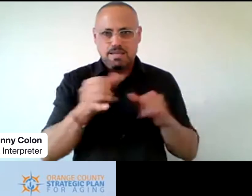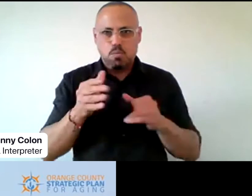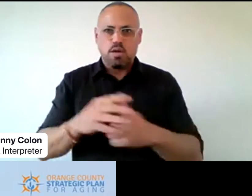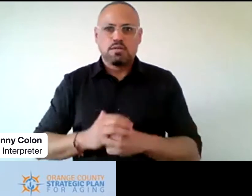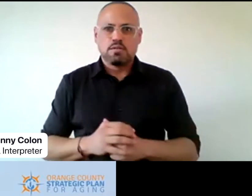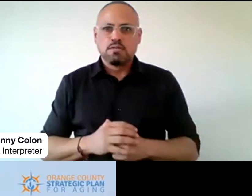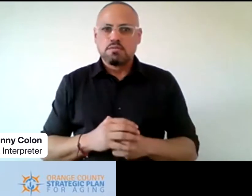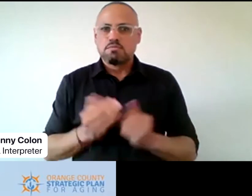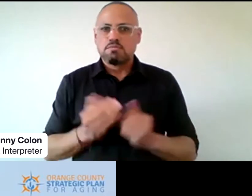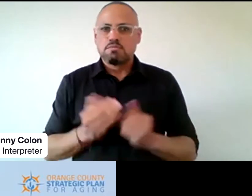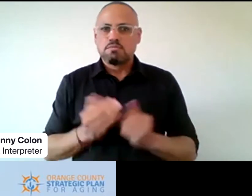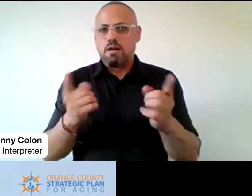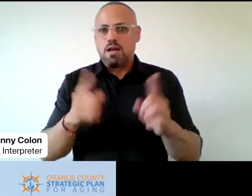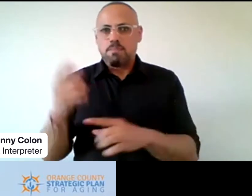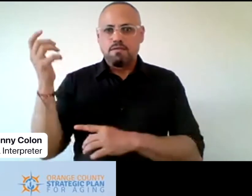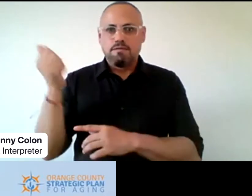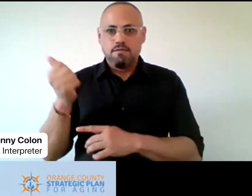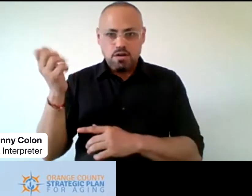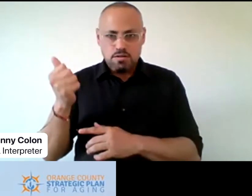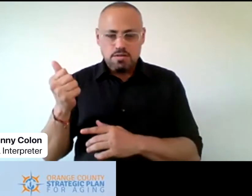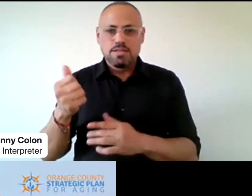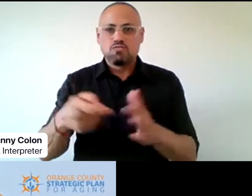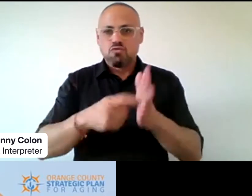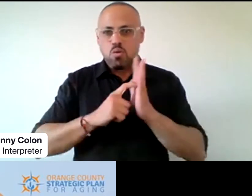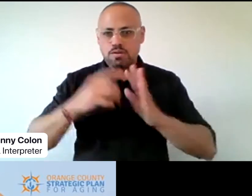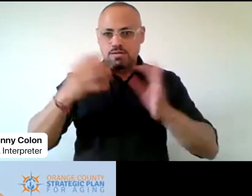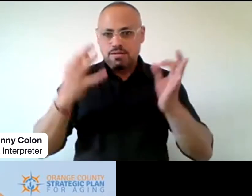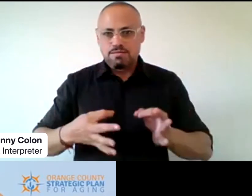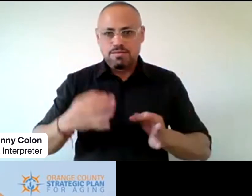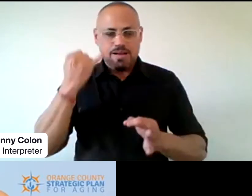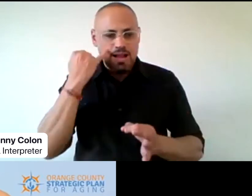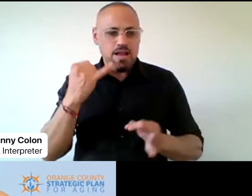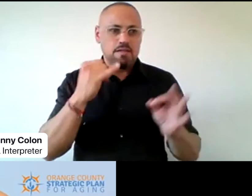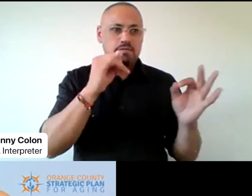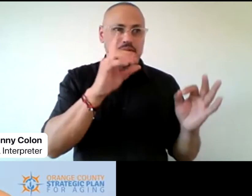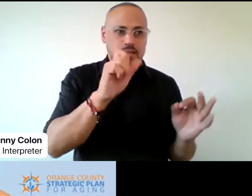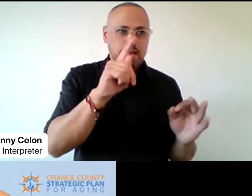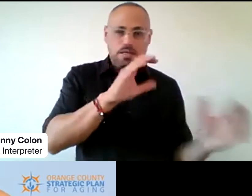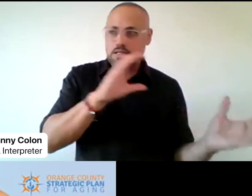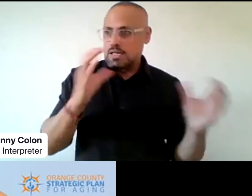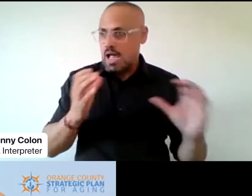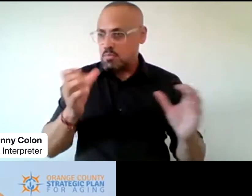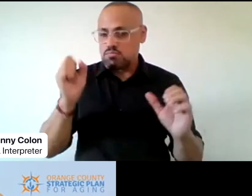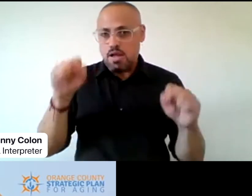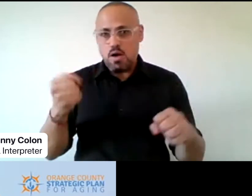So oftentimes funding requirements determine whether or not data will be comparable or if they'll be gatherable.